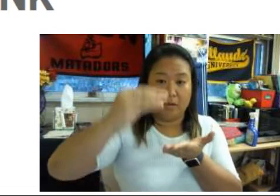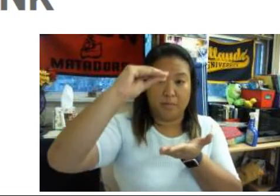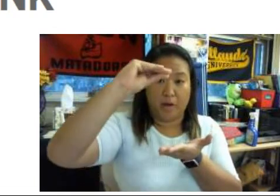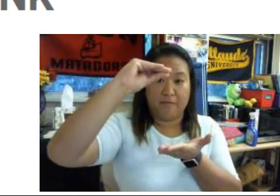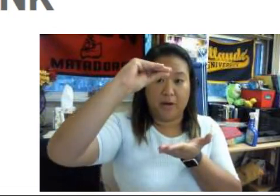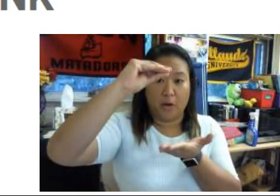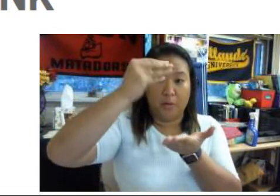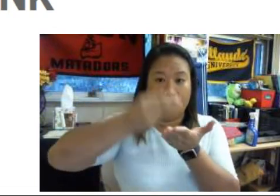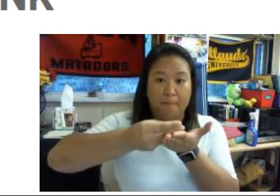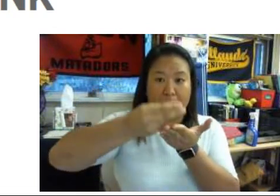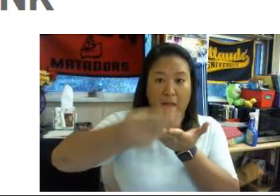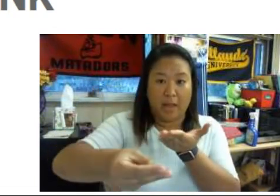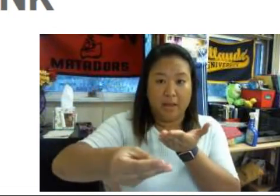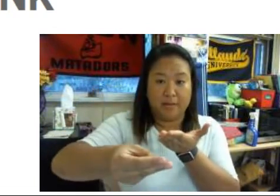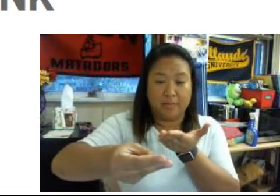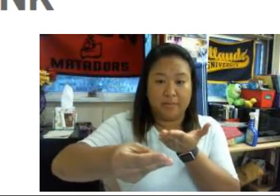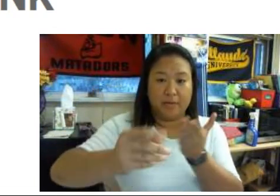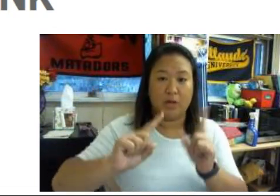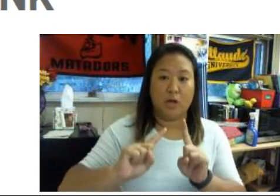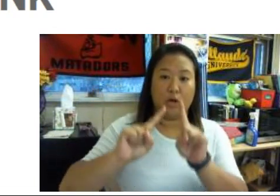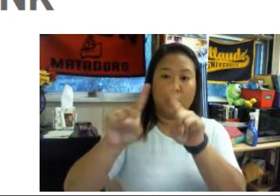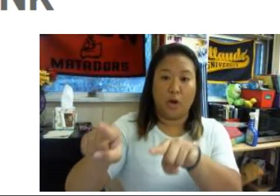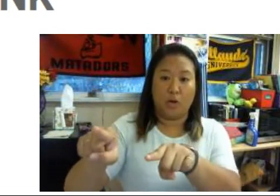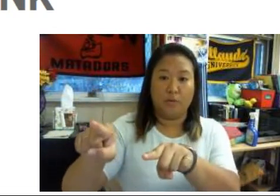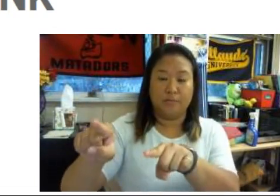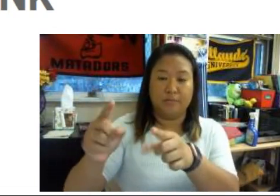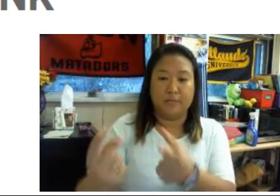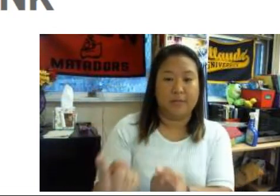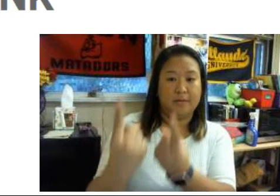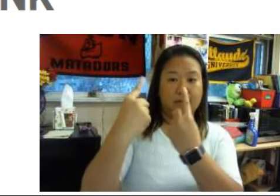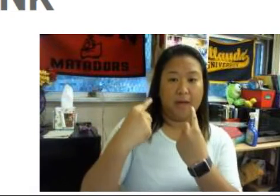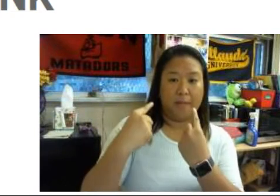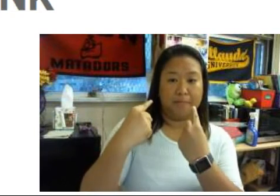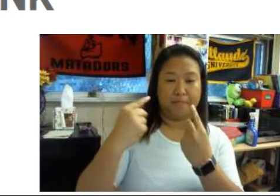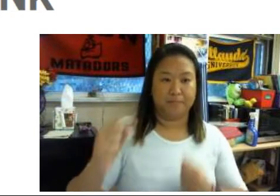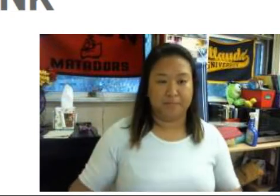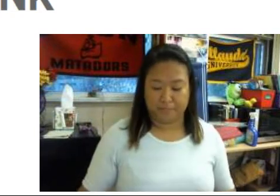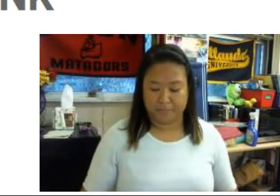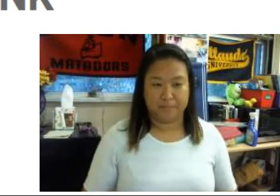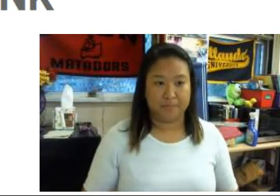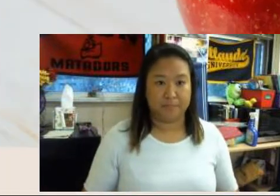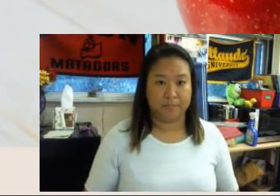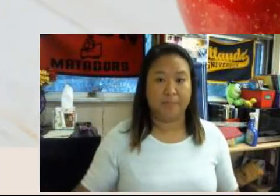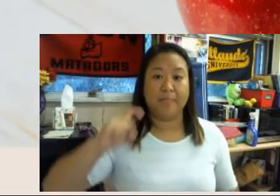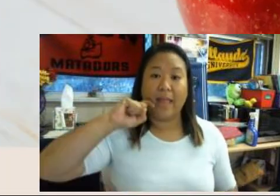buy, modified O, buy, go, come.